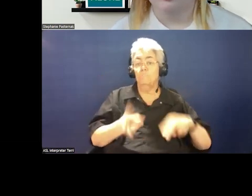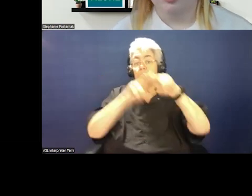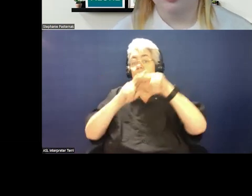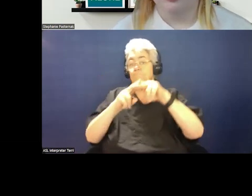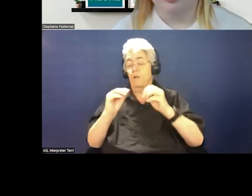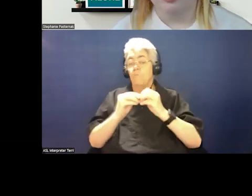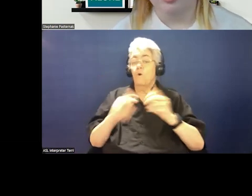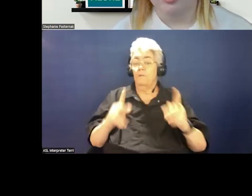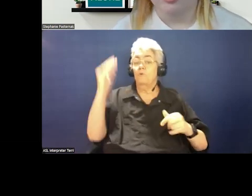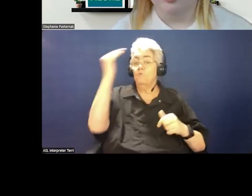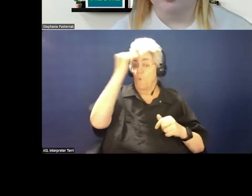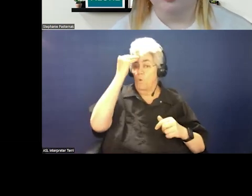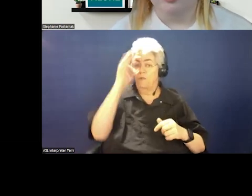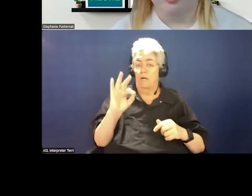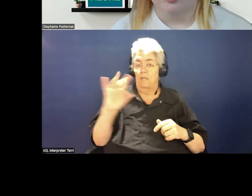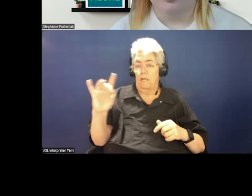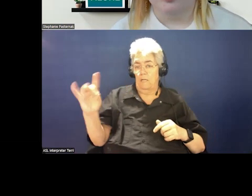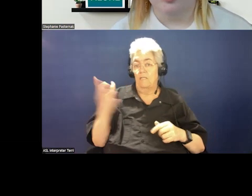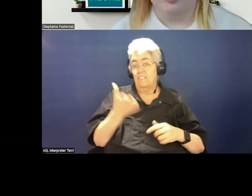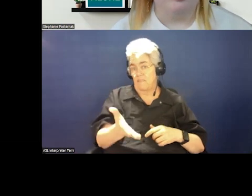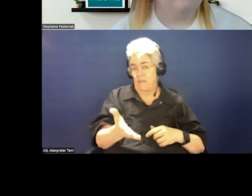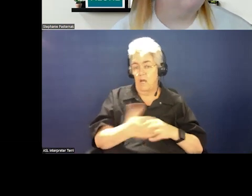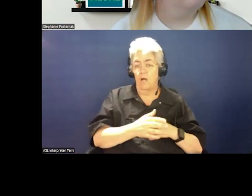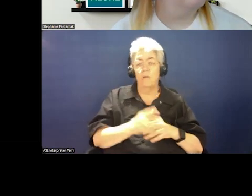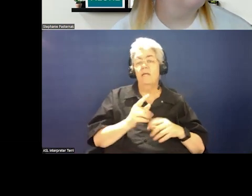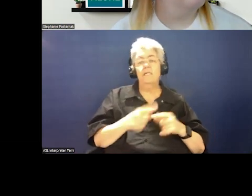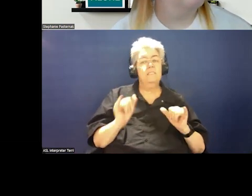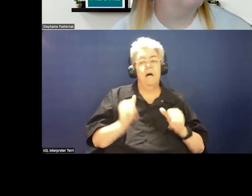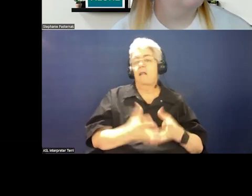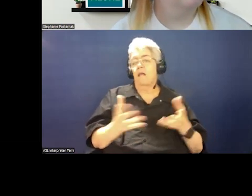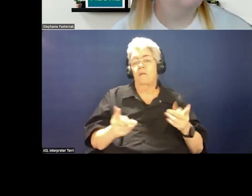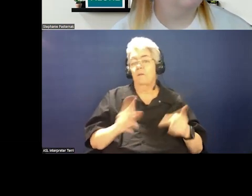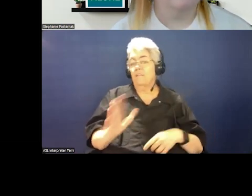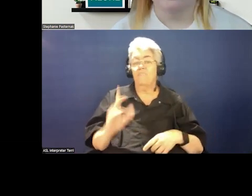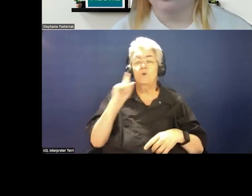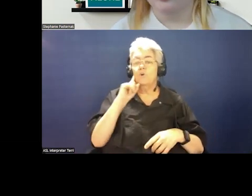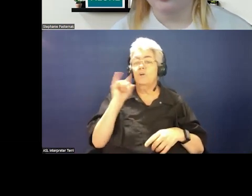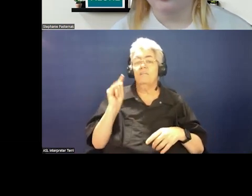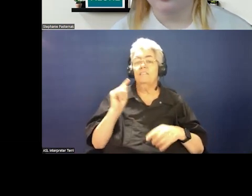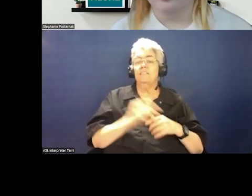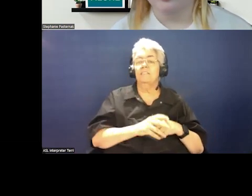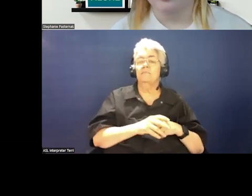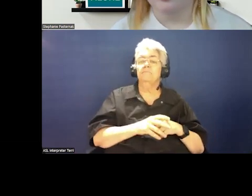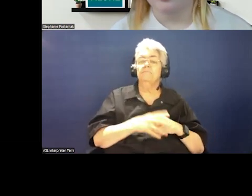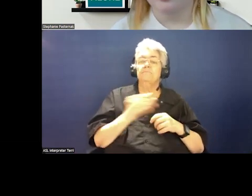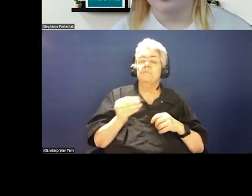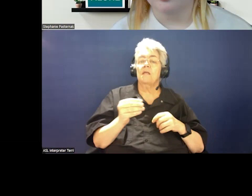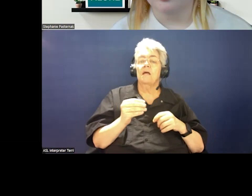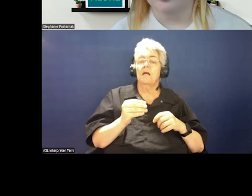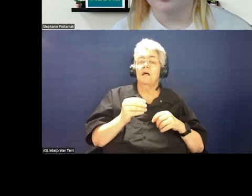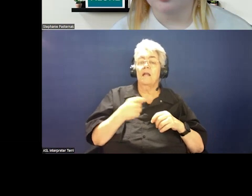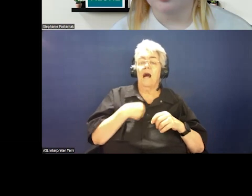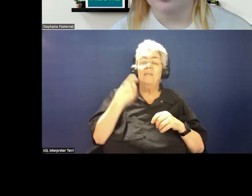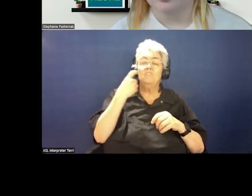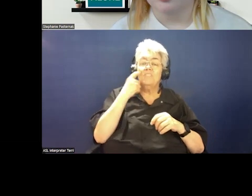familiarity with 988, but still a lot of people have never heard of 988. And I was just up on